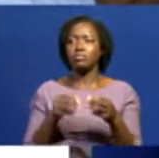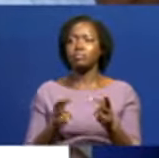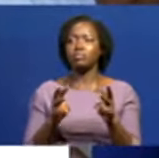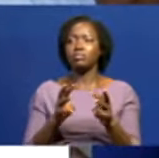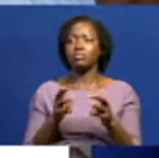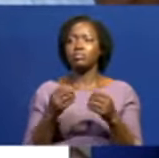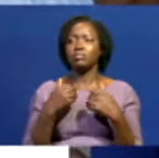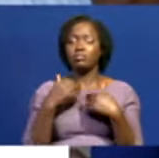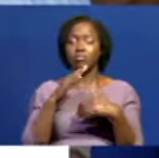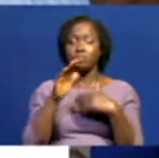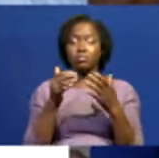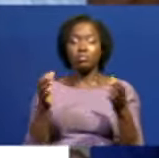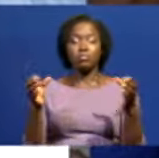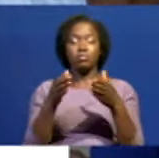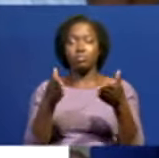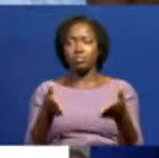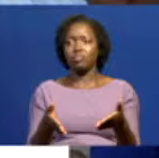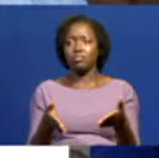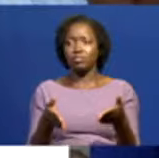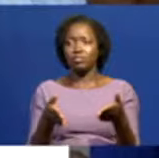all gathered here